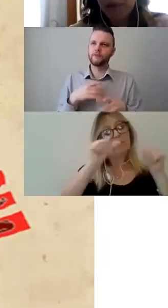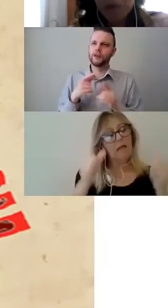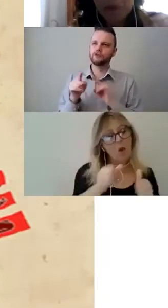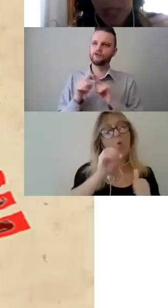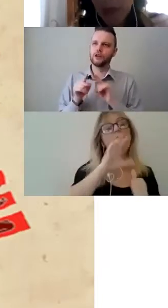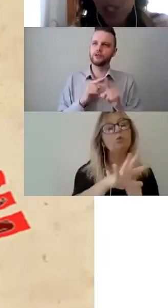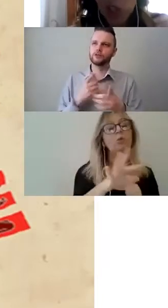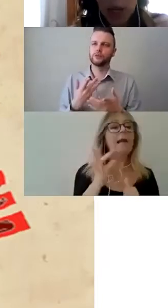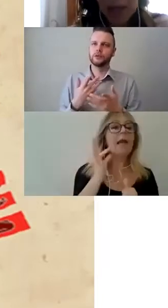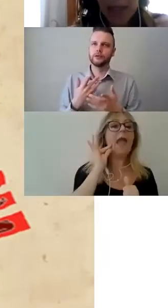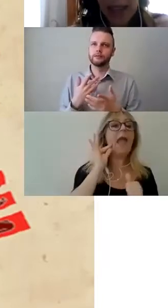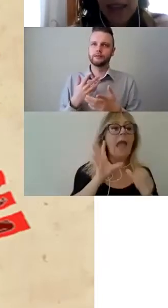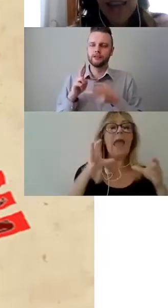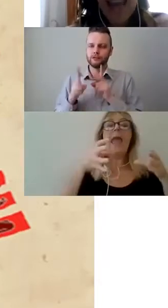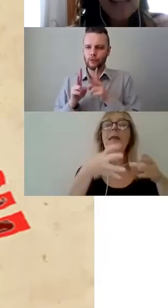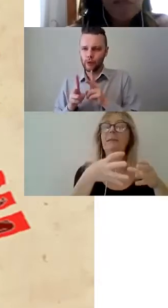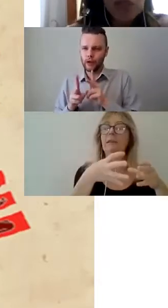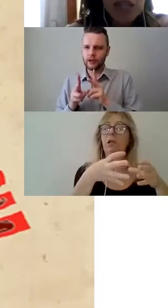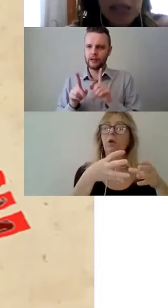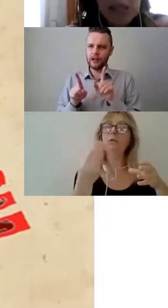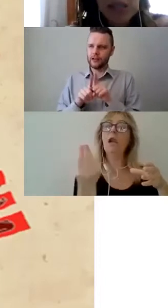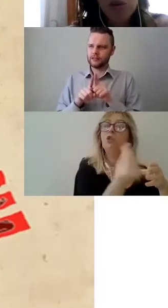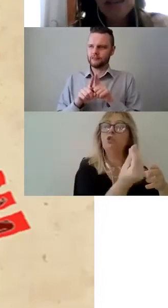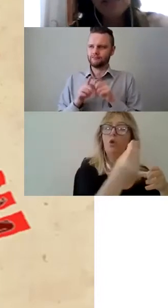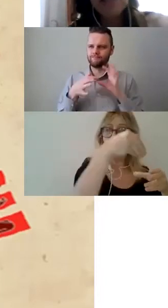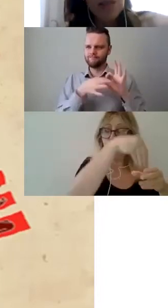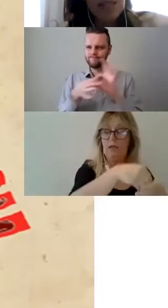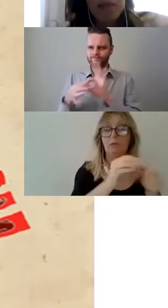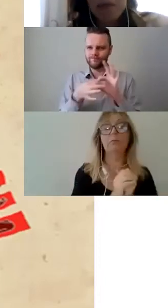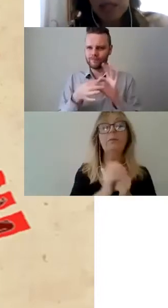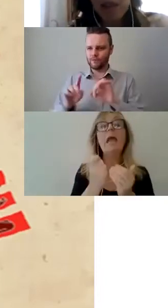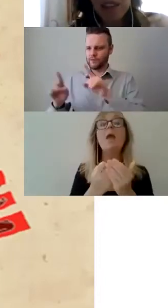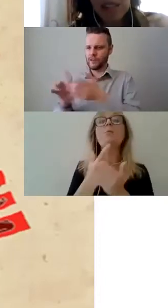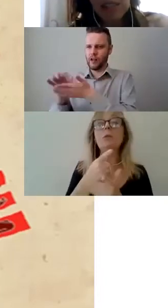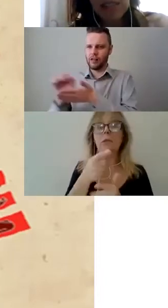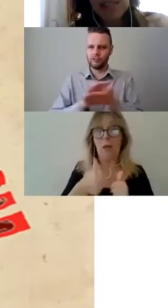to interpret and to be a bridge between different cultures.